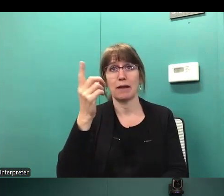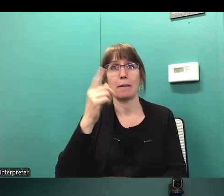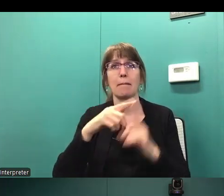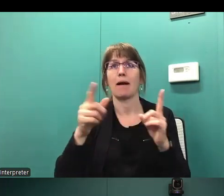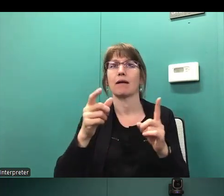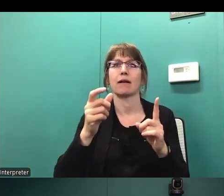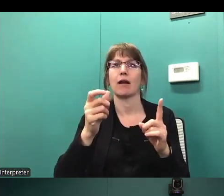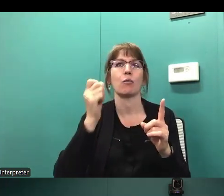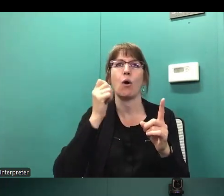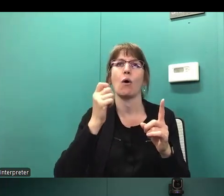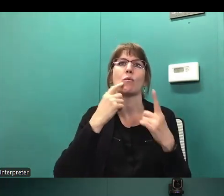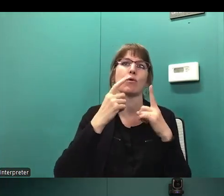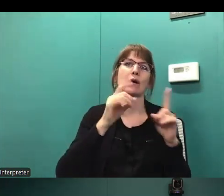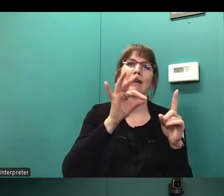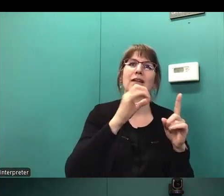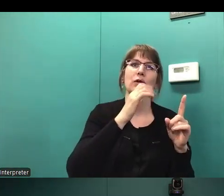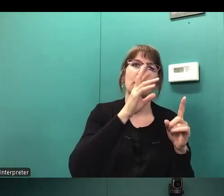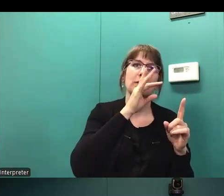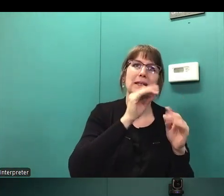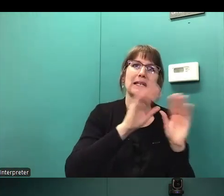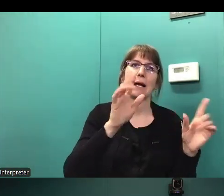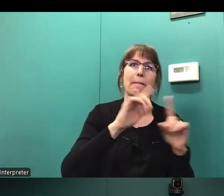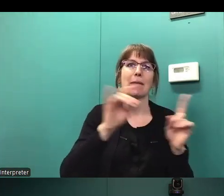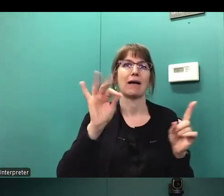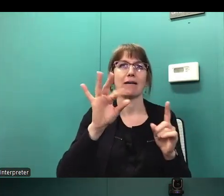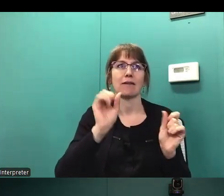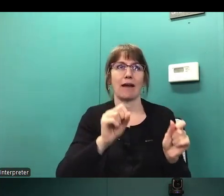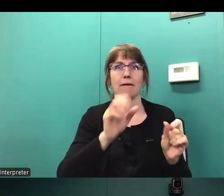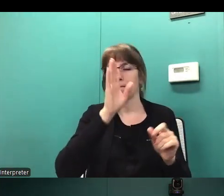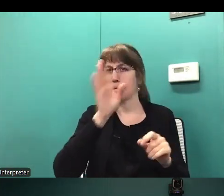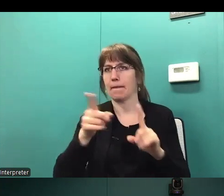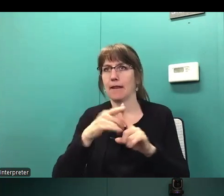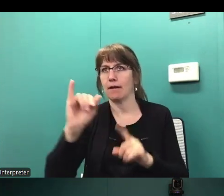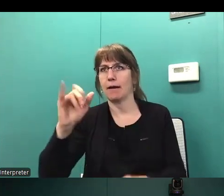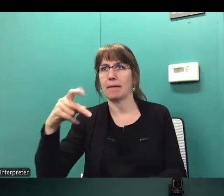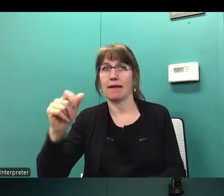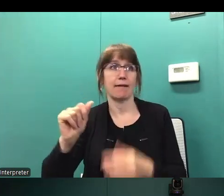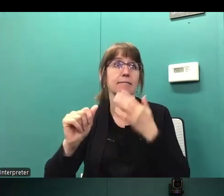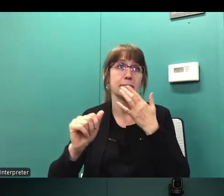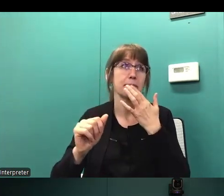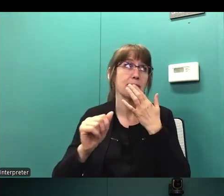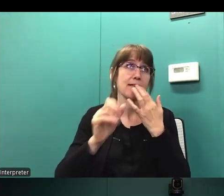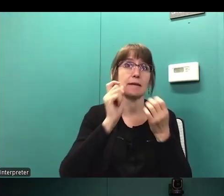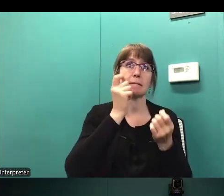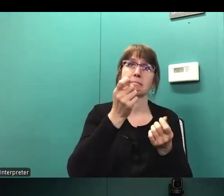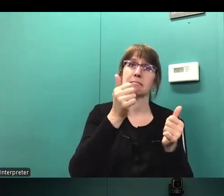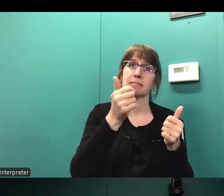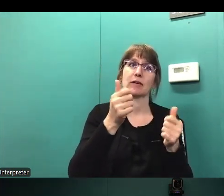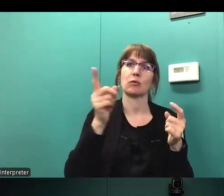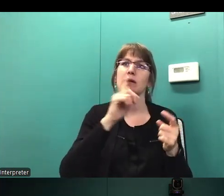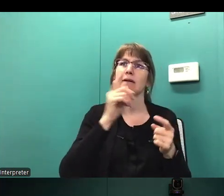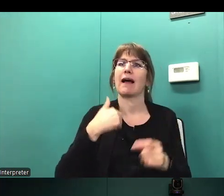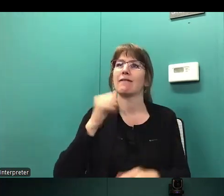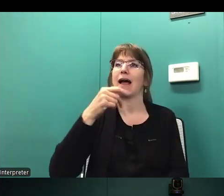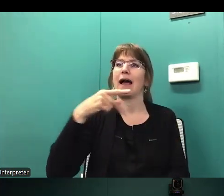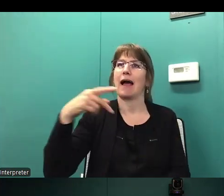won't work if they don't speak clearly. But if I could go right to IPA. Yeah, that's awesome. Thanks for sharing. She just mentioned there are apps to